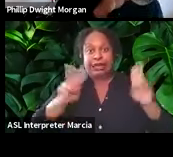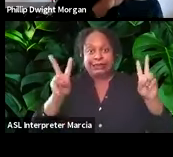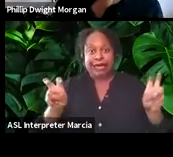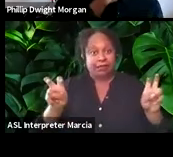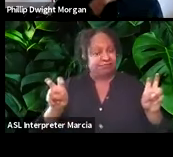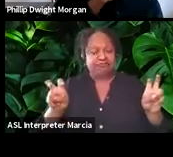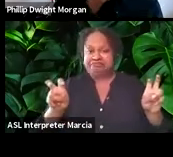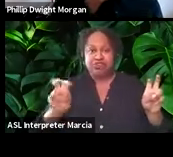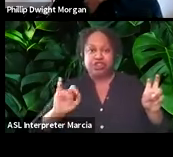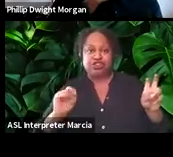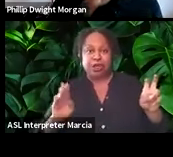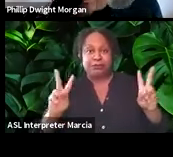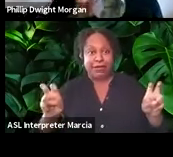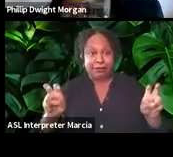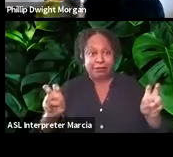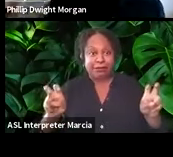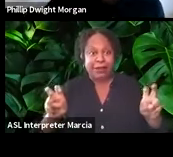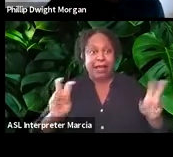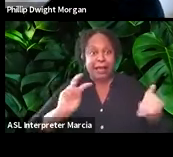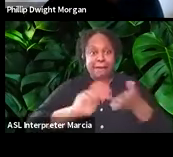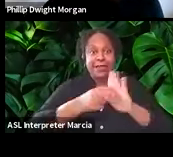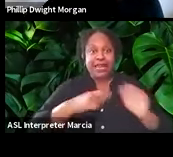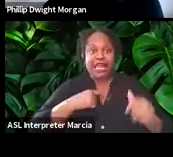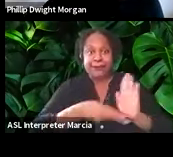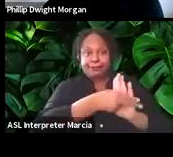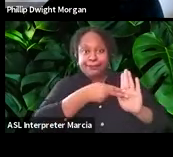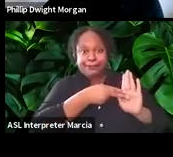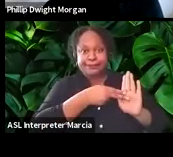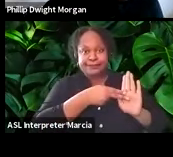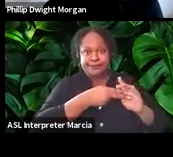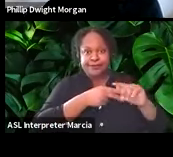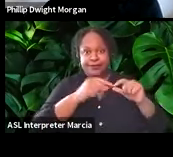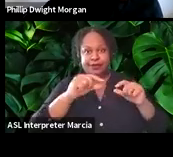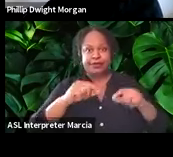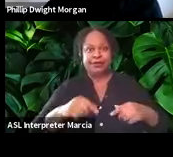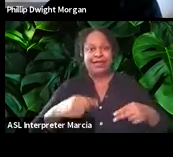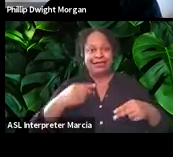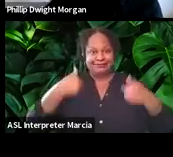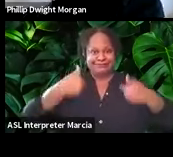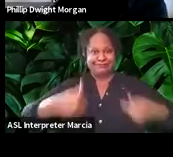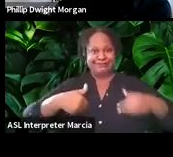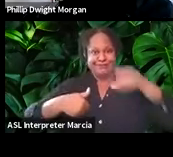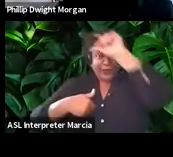doesn't require you to have something over your head in little gold letters that